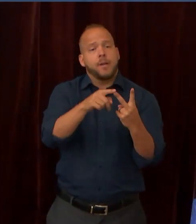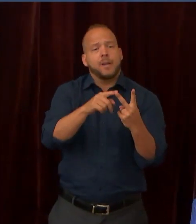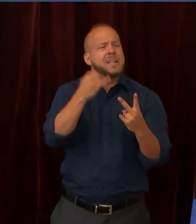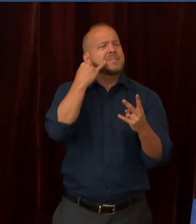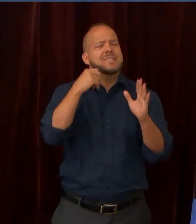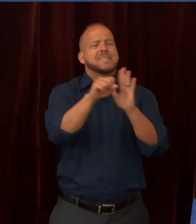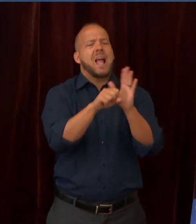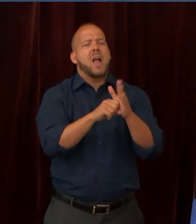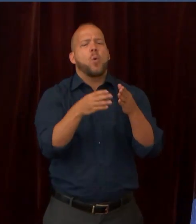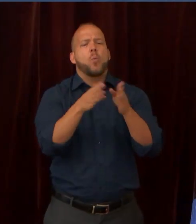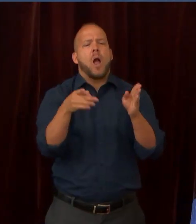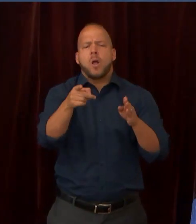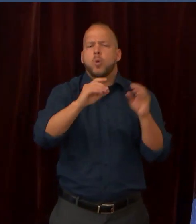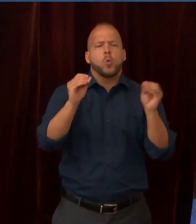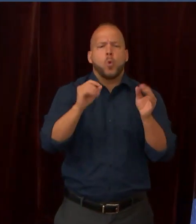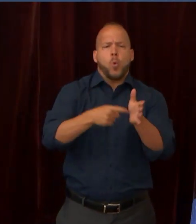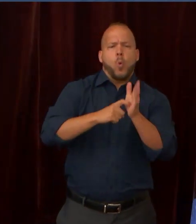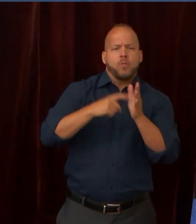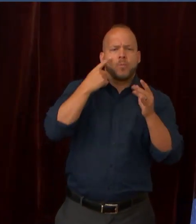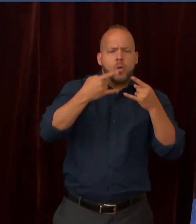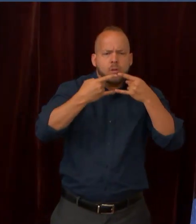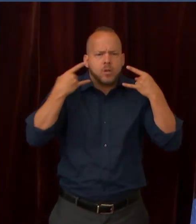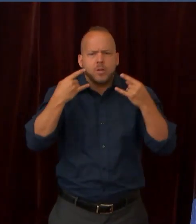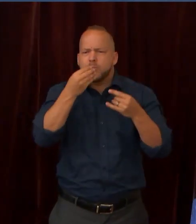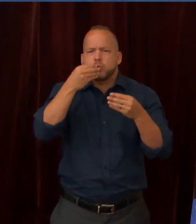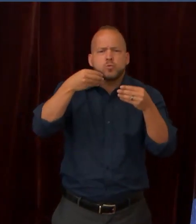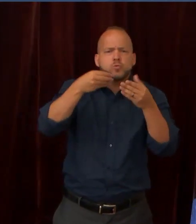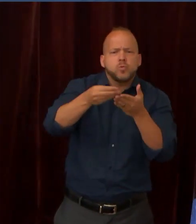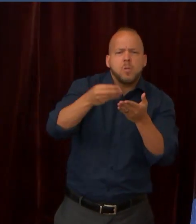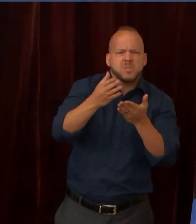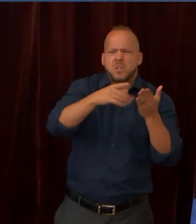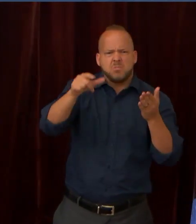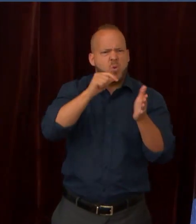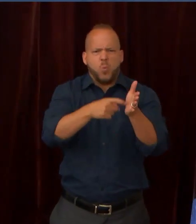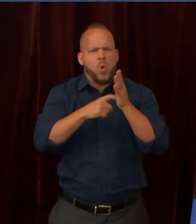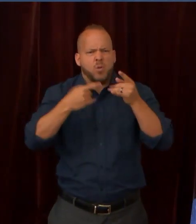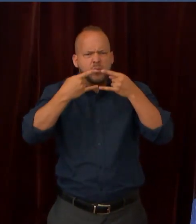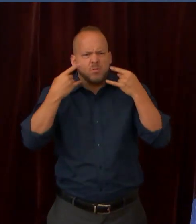like grocery stores, why require them at religious services?